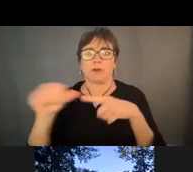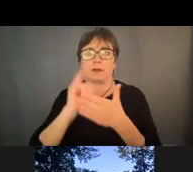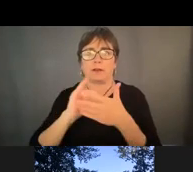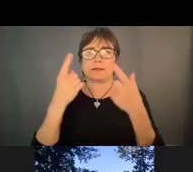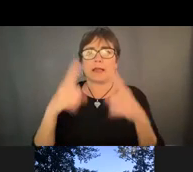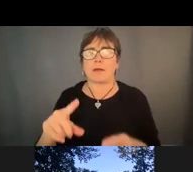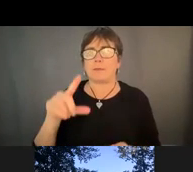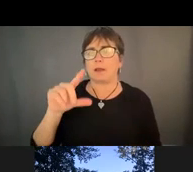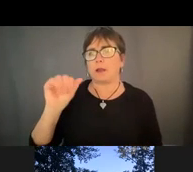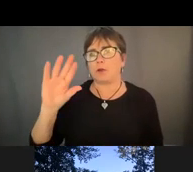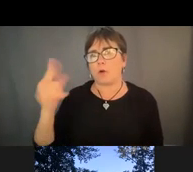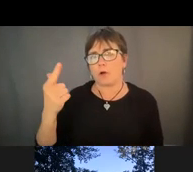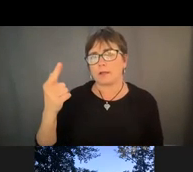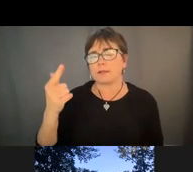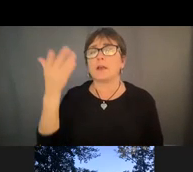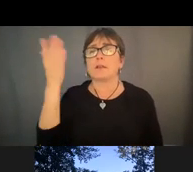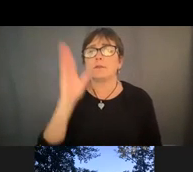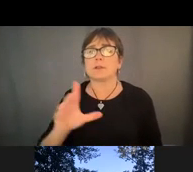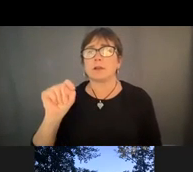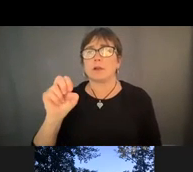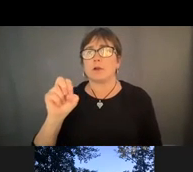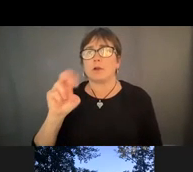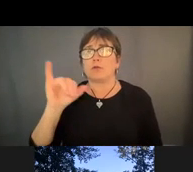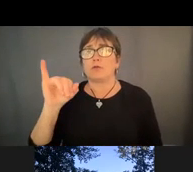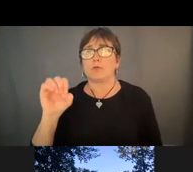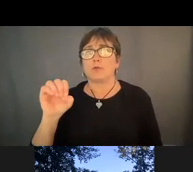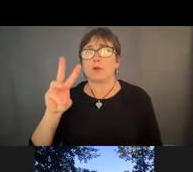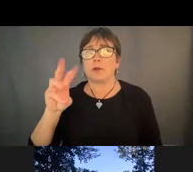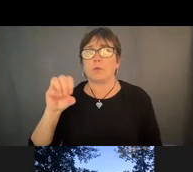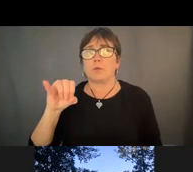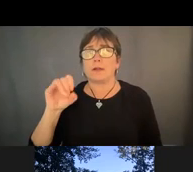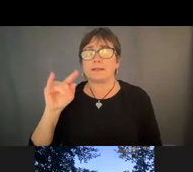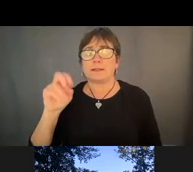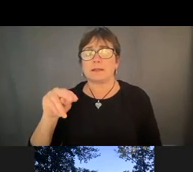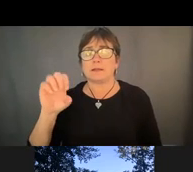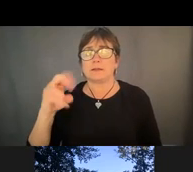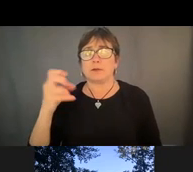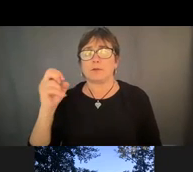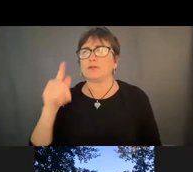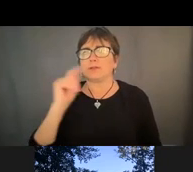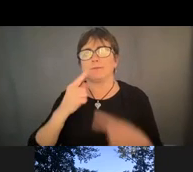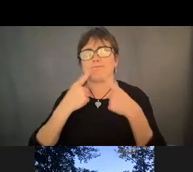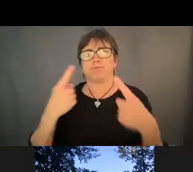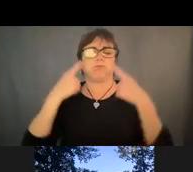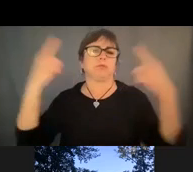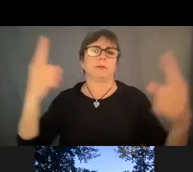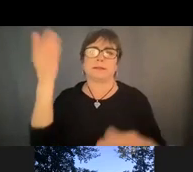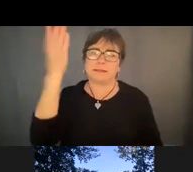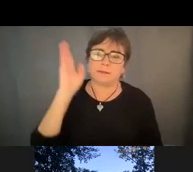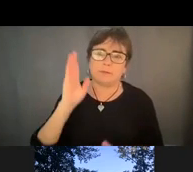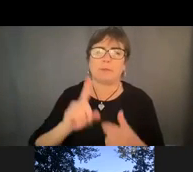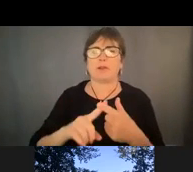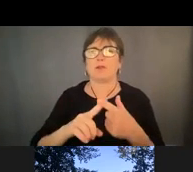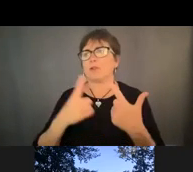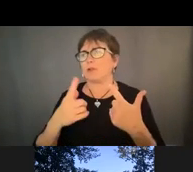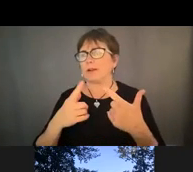Weston Sheridan, and she is a nationally known speaker, scholar, and practitioner known for her work in teaching